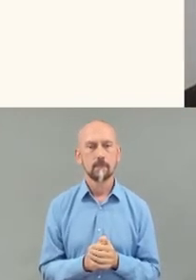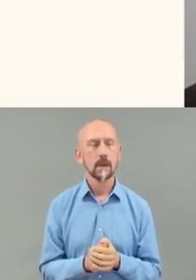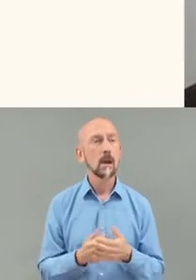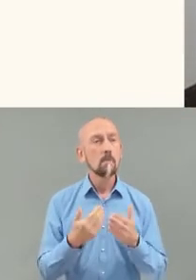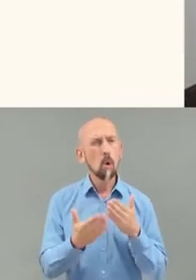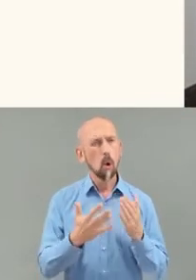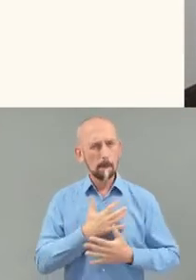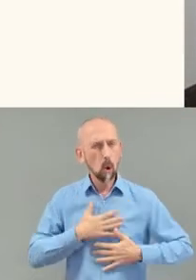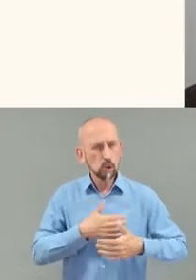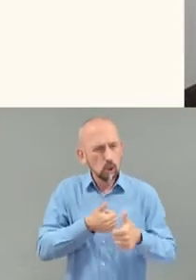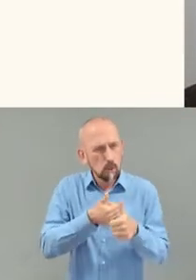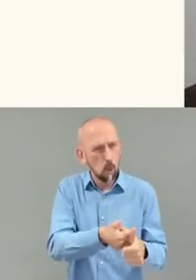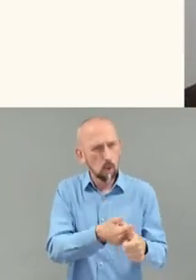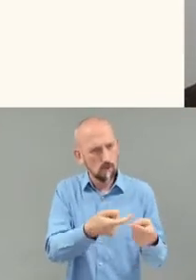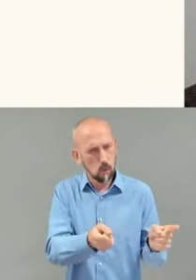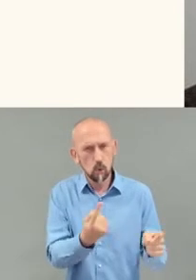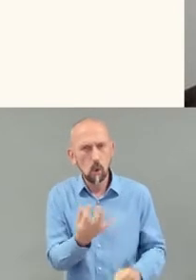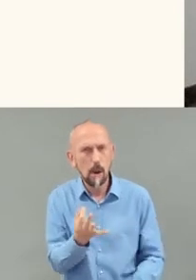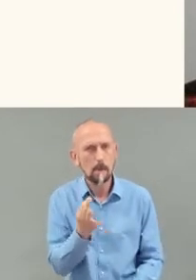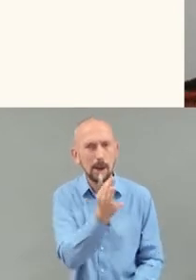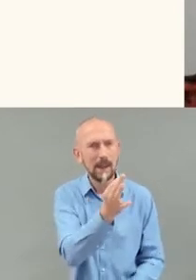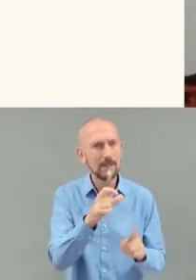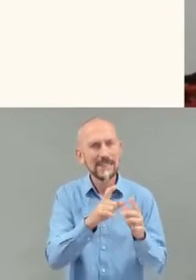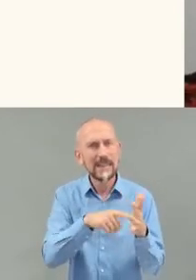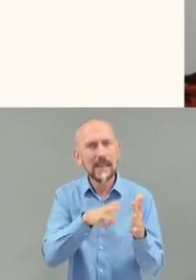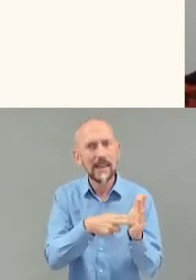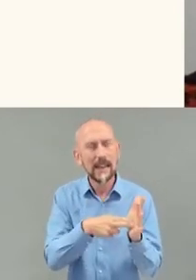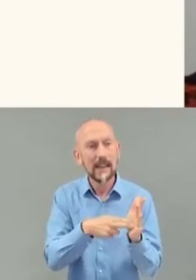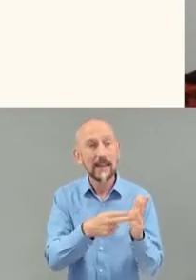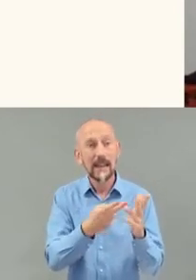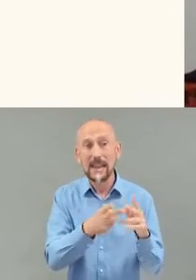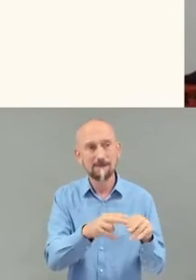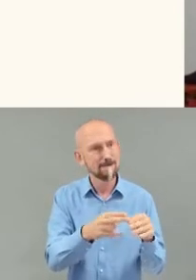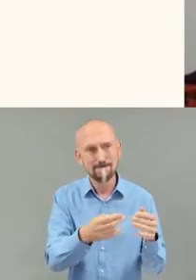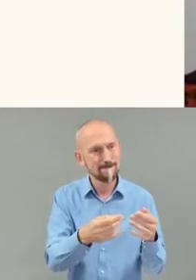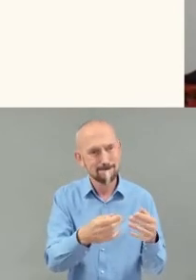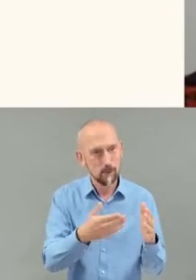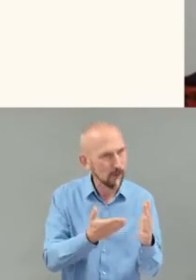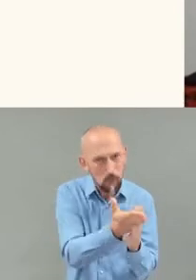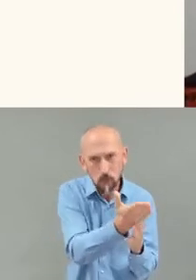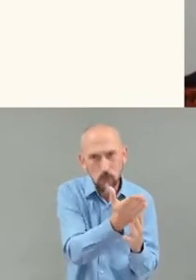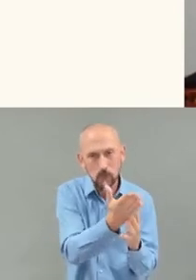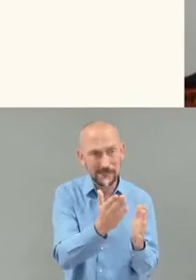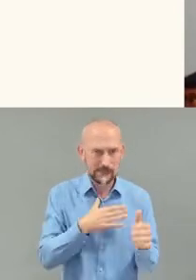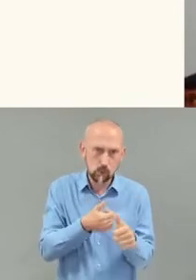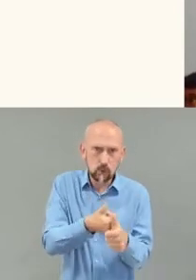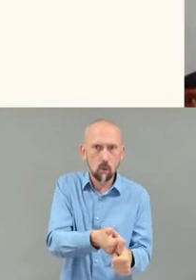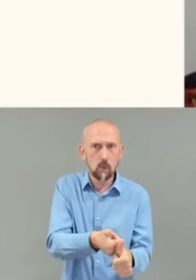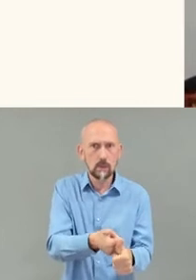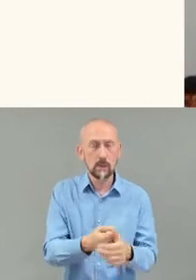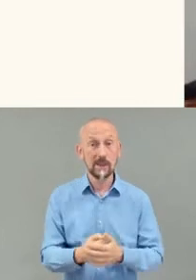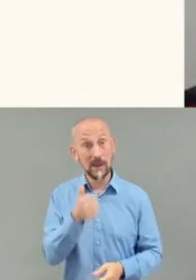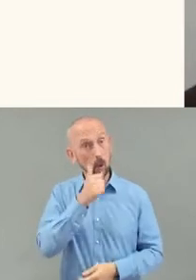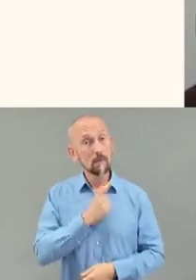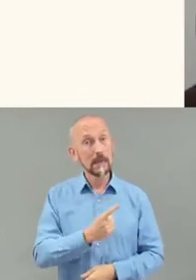who applied to the DCLIN courses but did not get the place. I know that for me, going through the